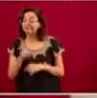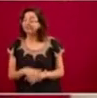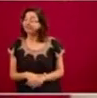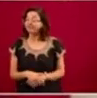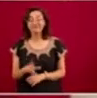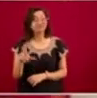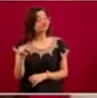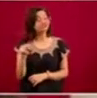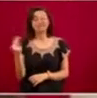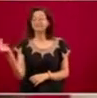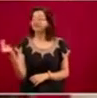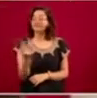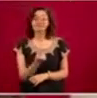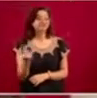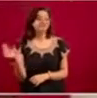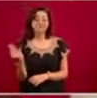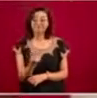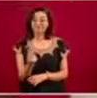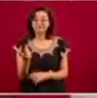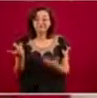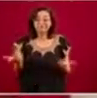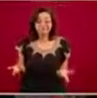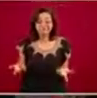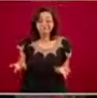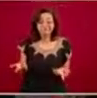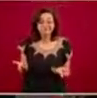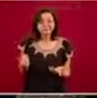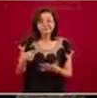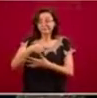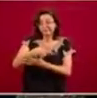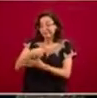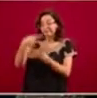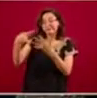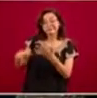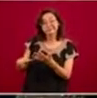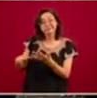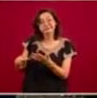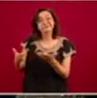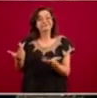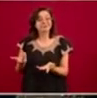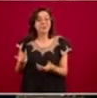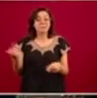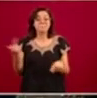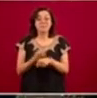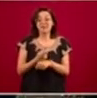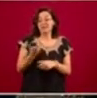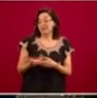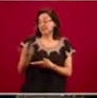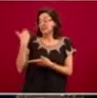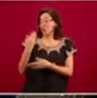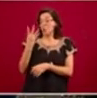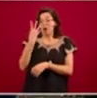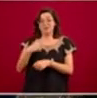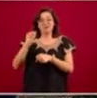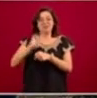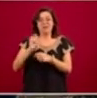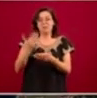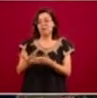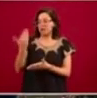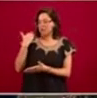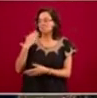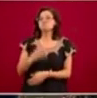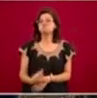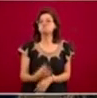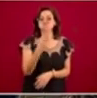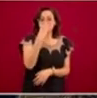N95 mask. The door guard doesn't need an N95 mask, right? So what